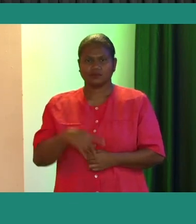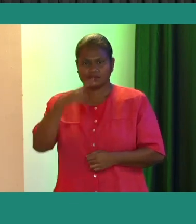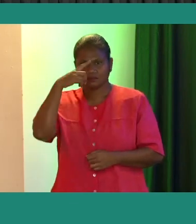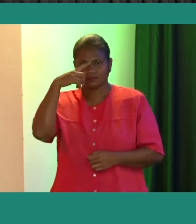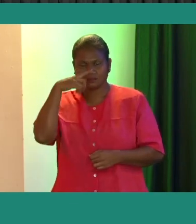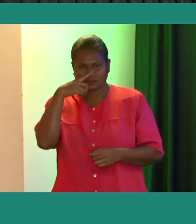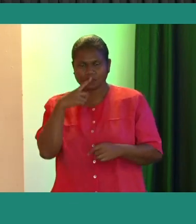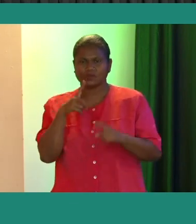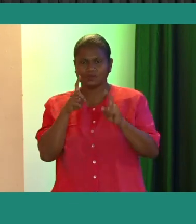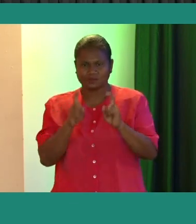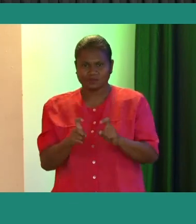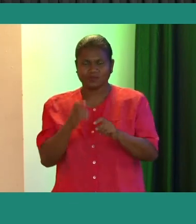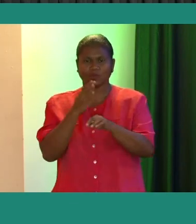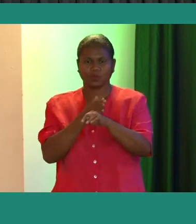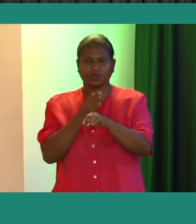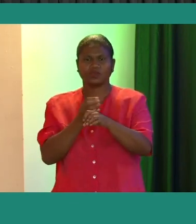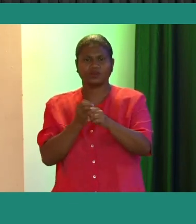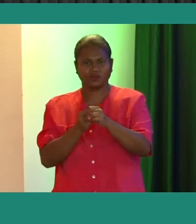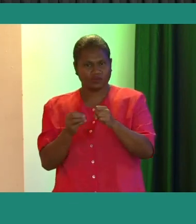ground in